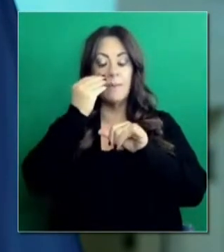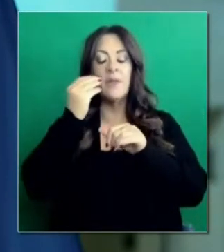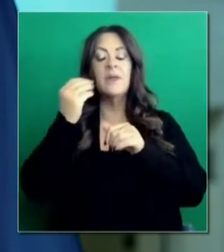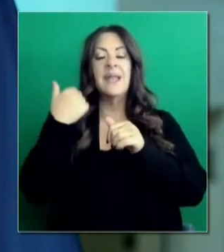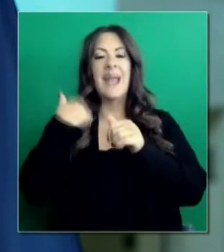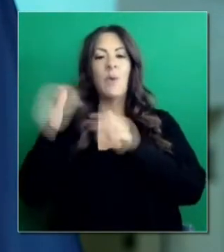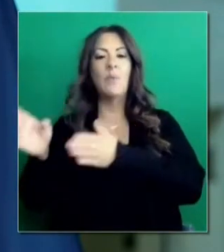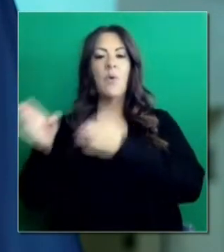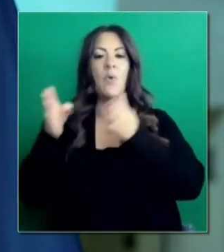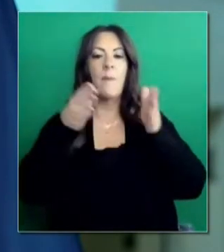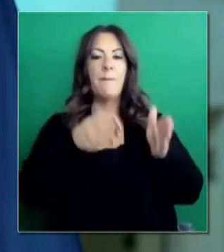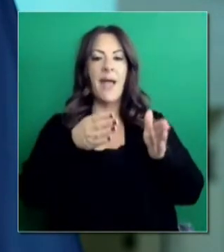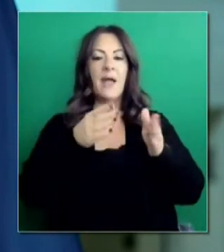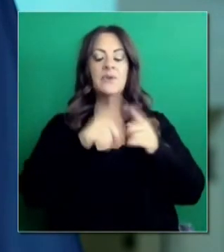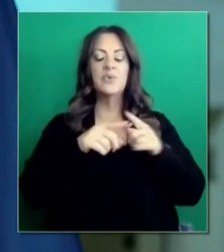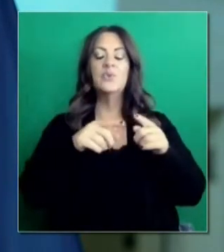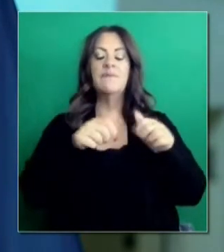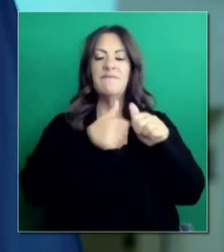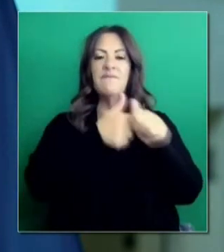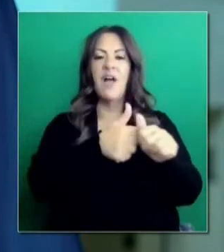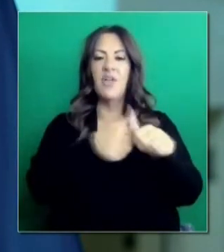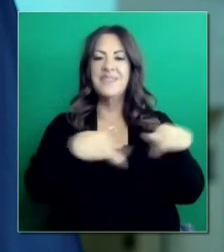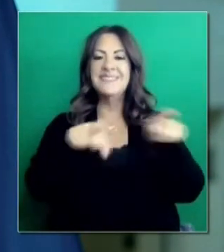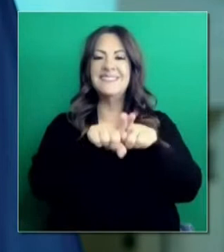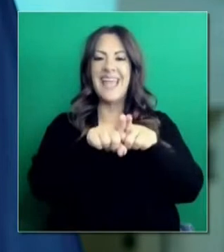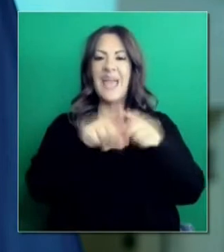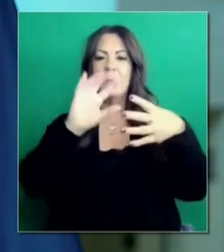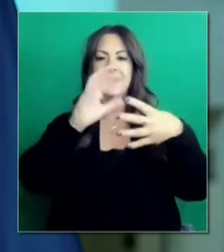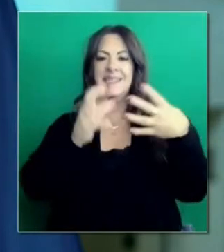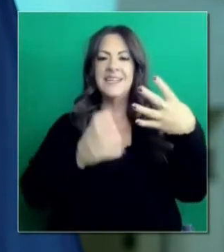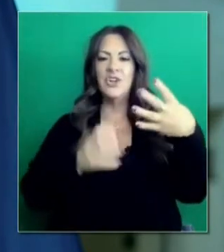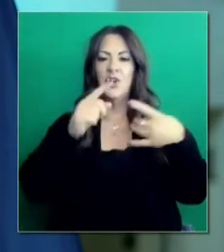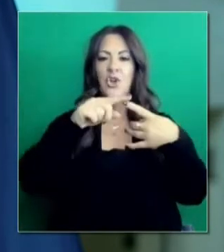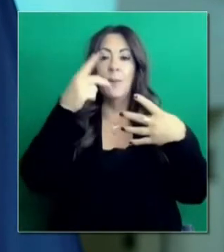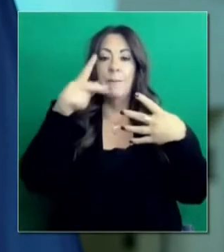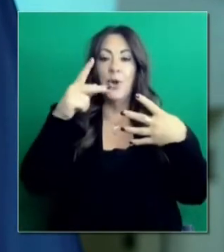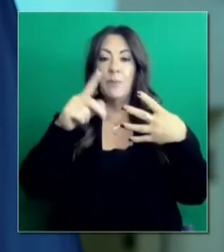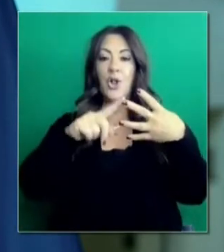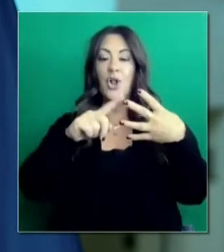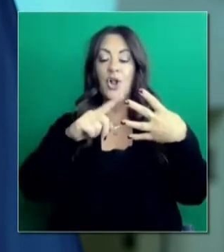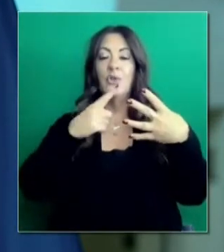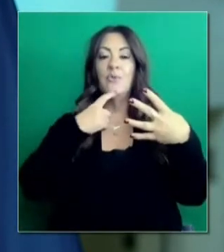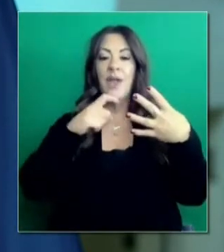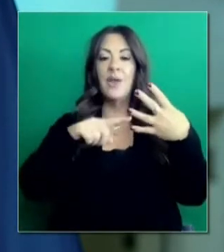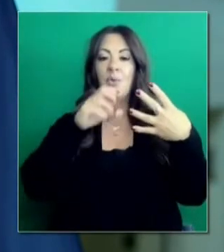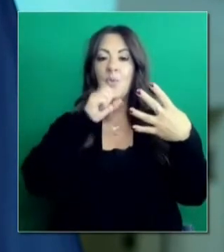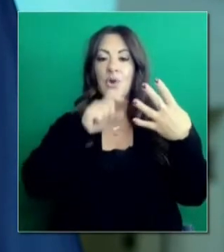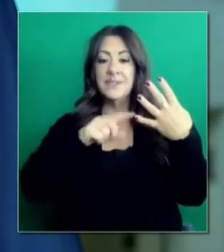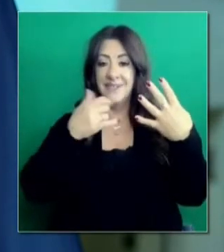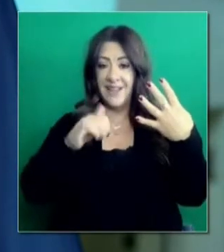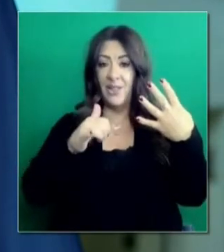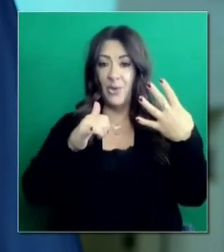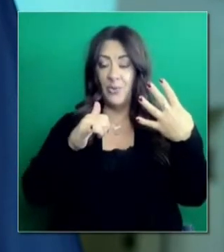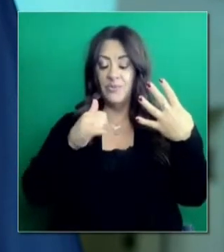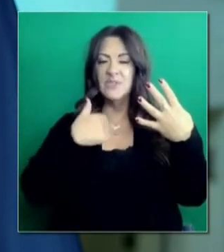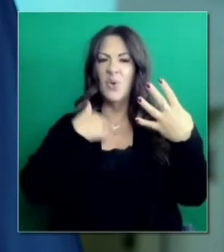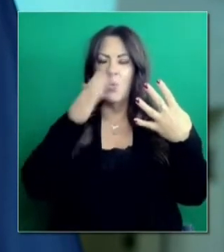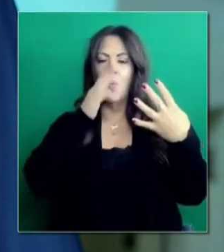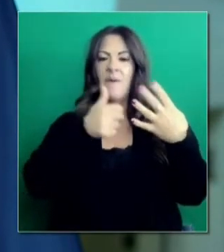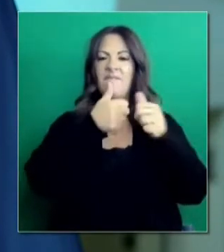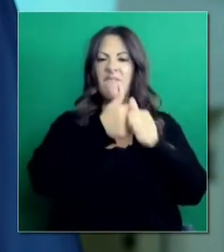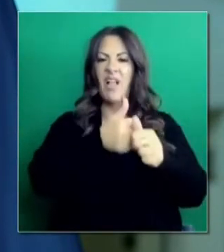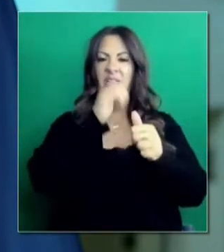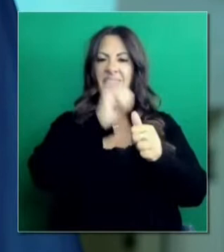blueprint. A blueprint many of you are familiar with, the blueprint we refer to as a blueprint for a safer economy, and we'll talk more about